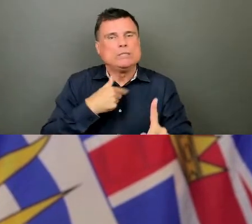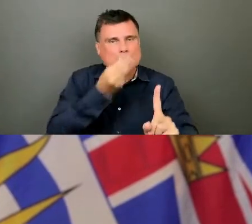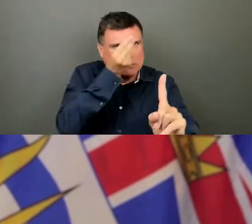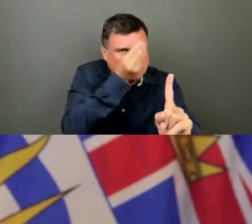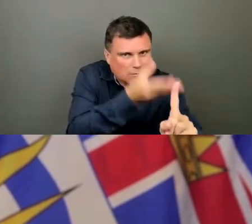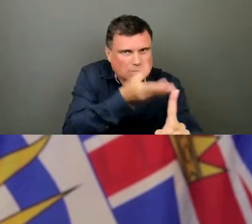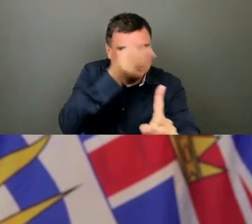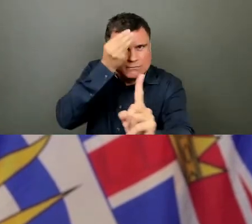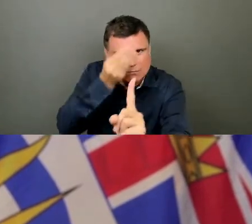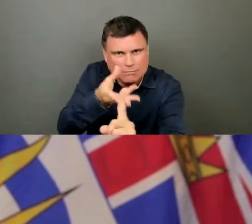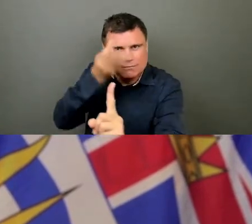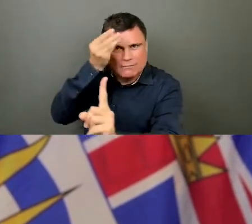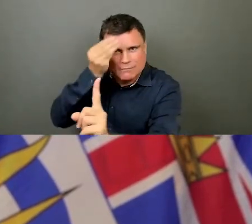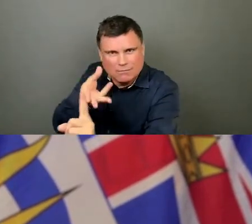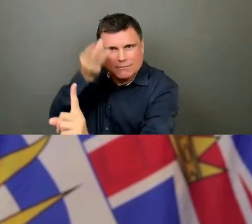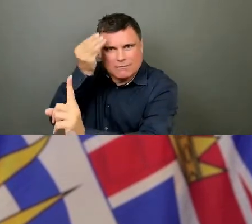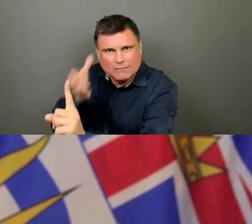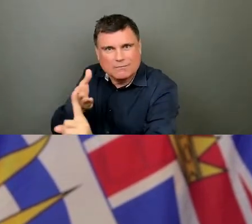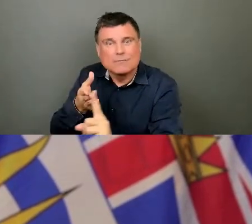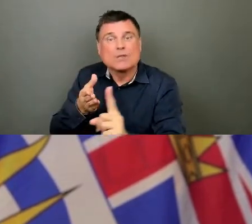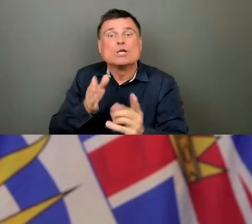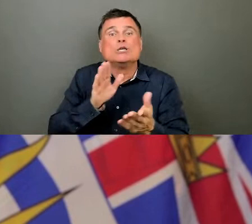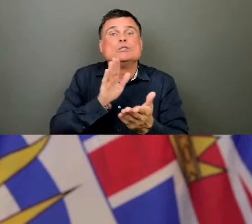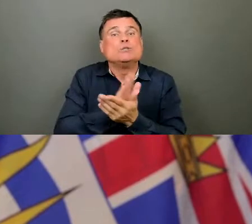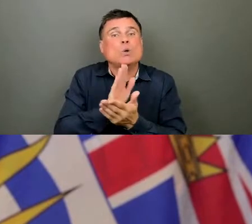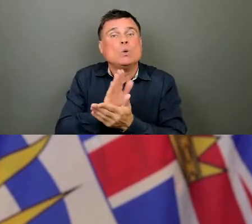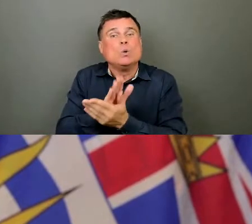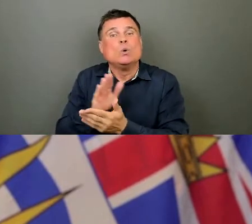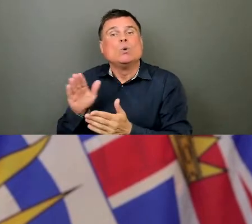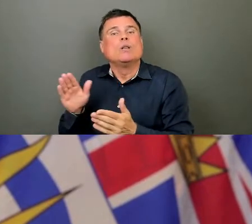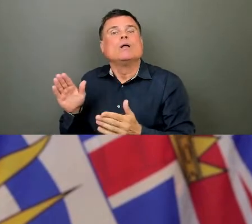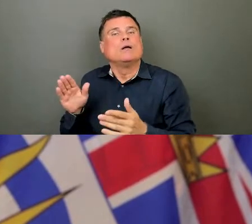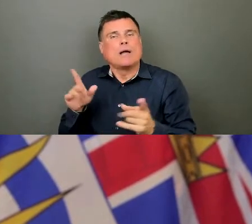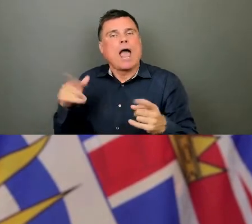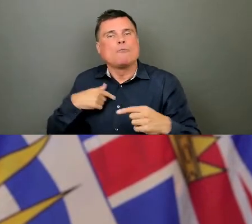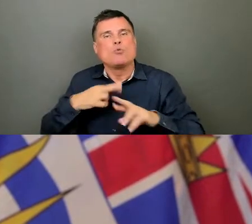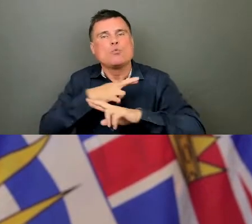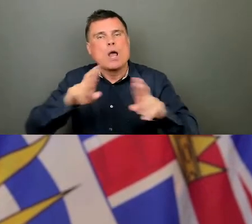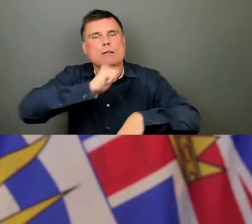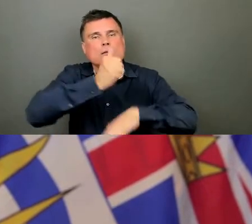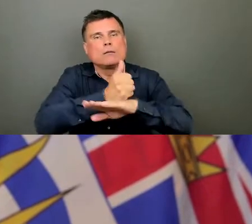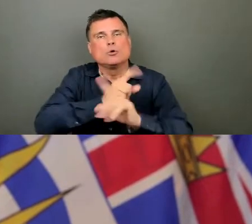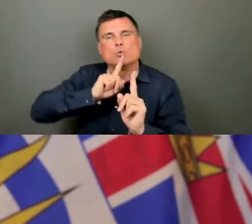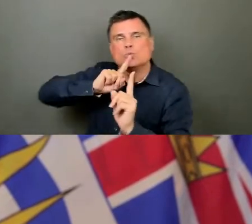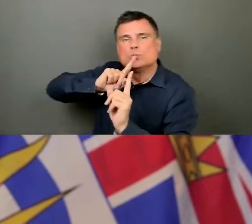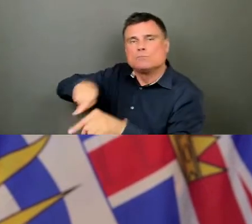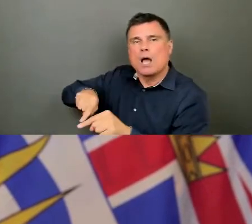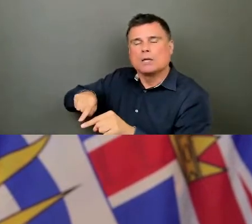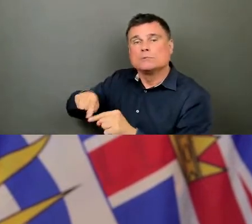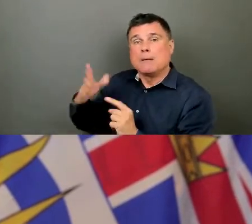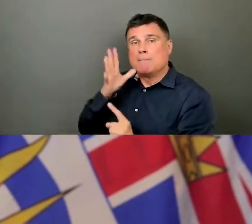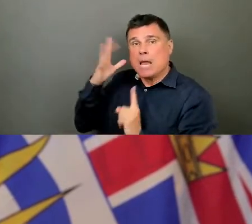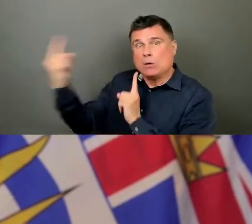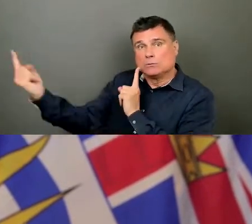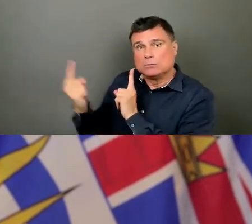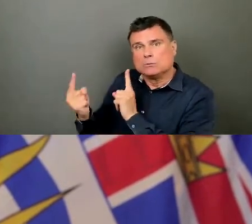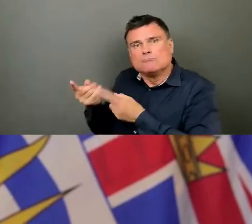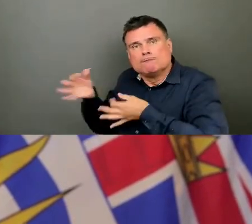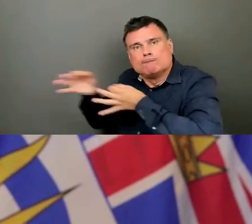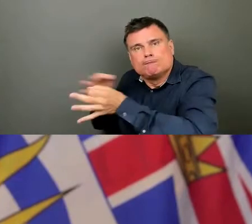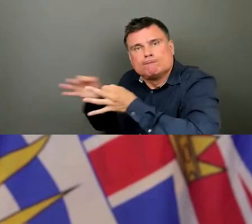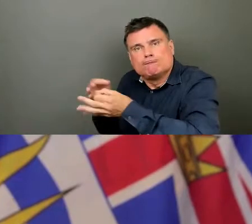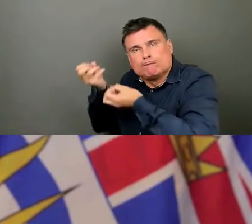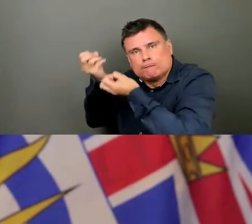response teams, to make sure that every single case in a school setting is identified, the contacts are managed, and that the people